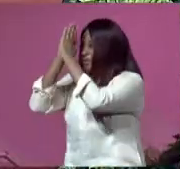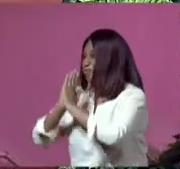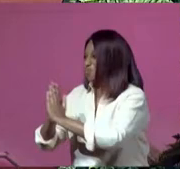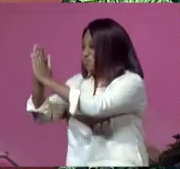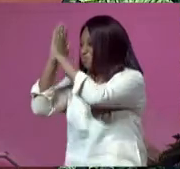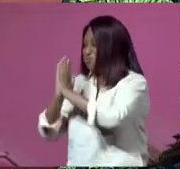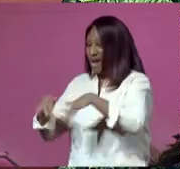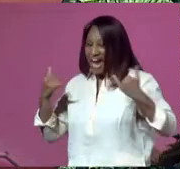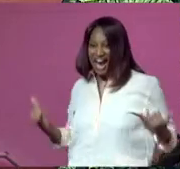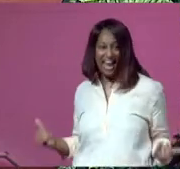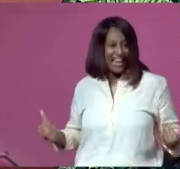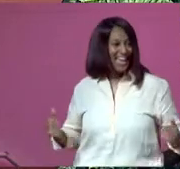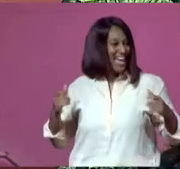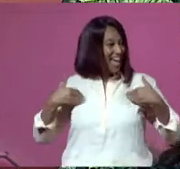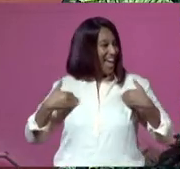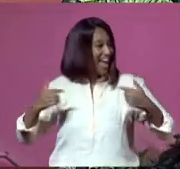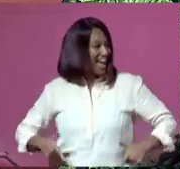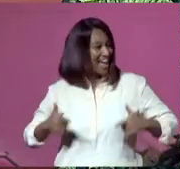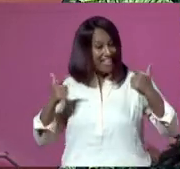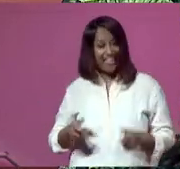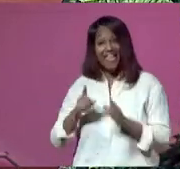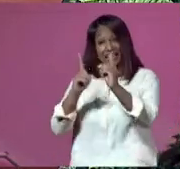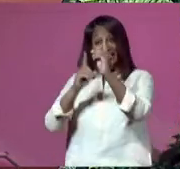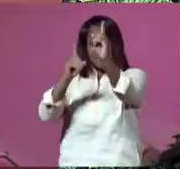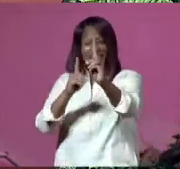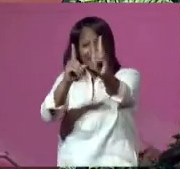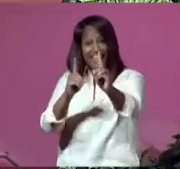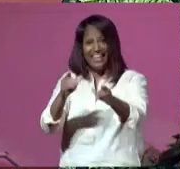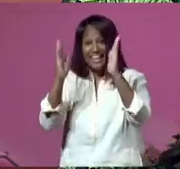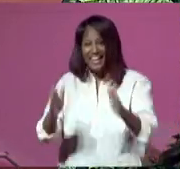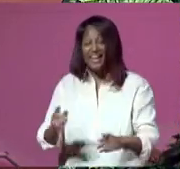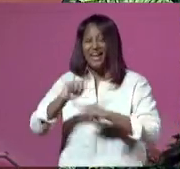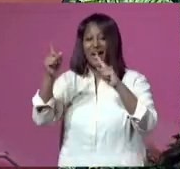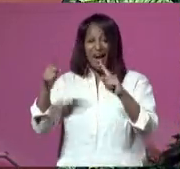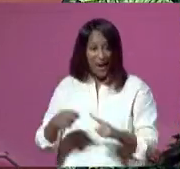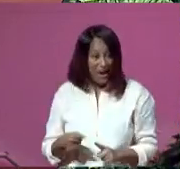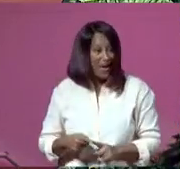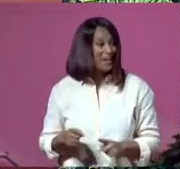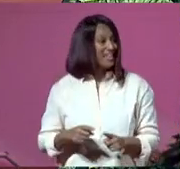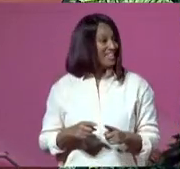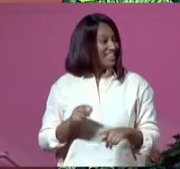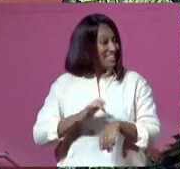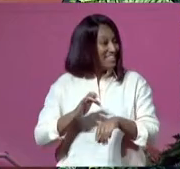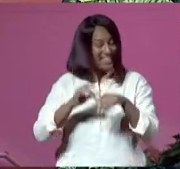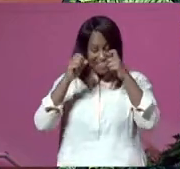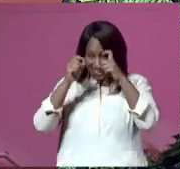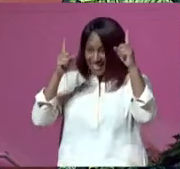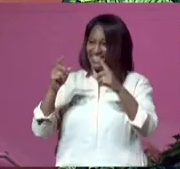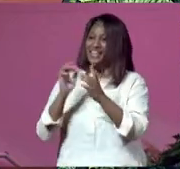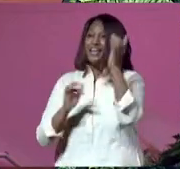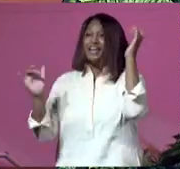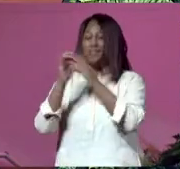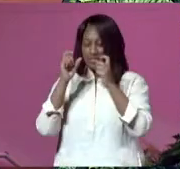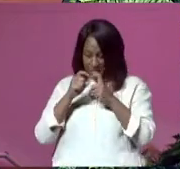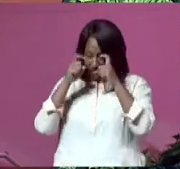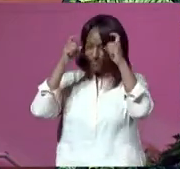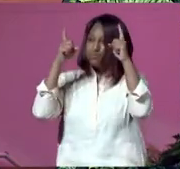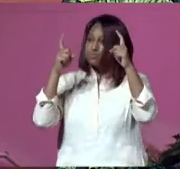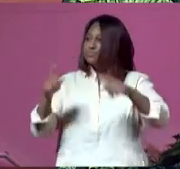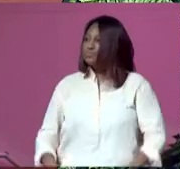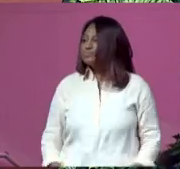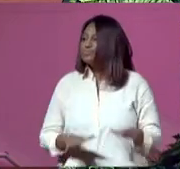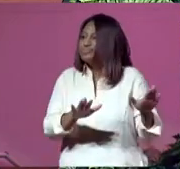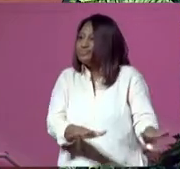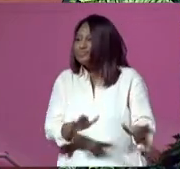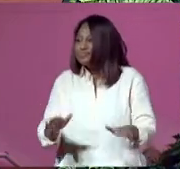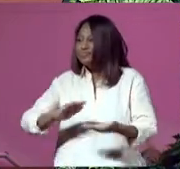came out all right. The disciples got surprised when on the sea in a storm, Jesus woke up and shut it down.